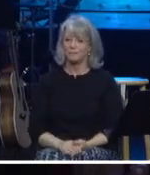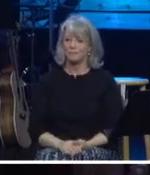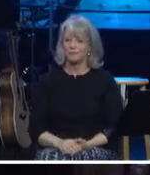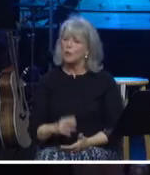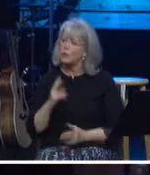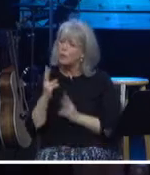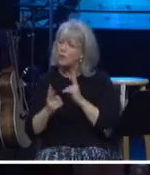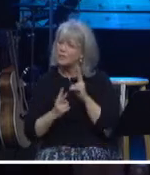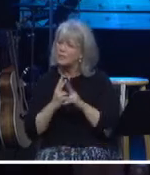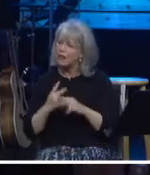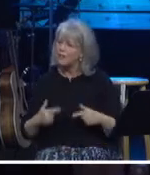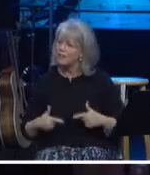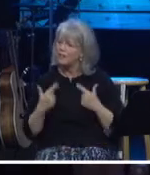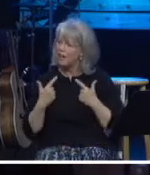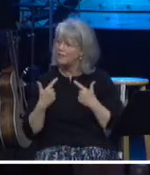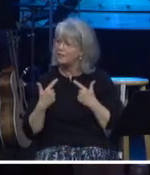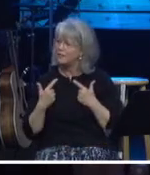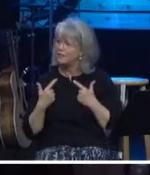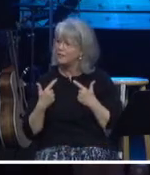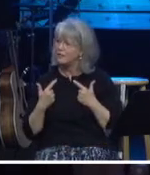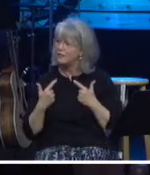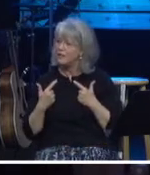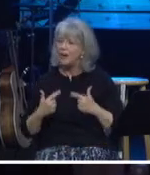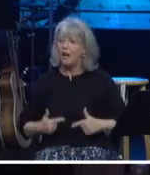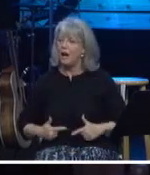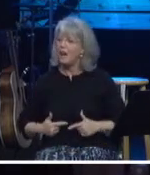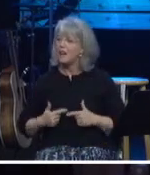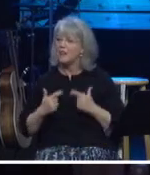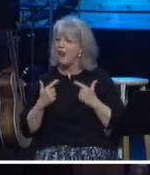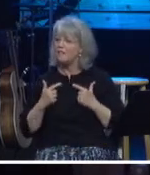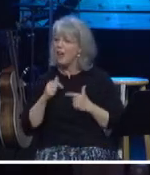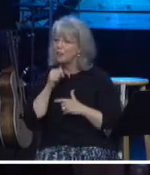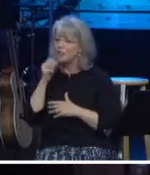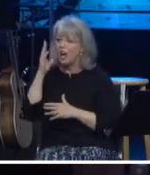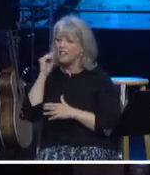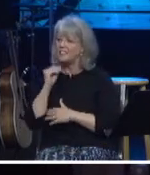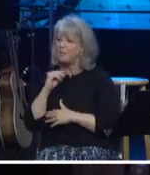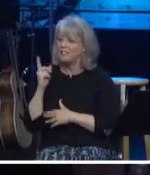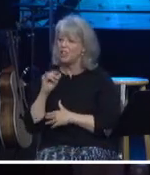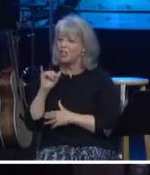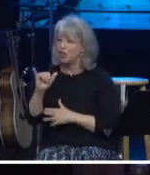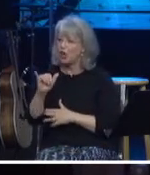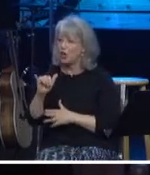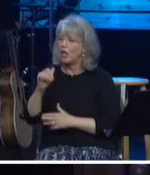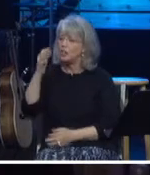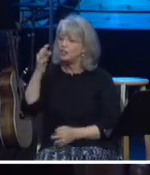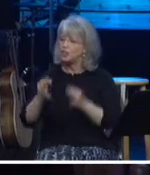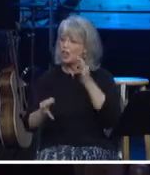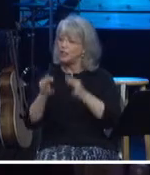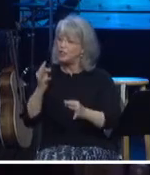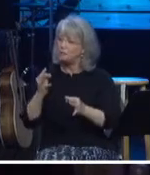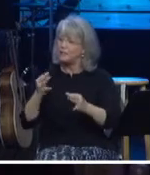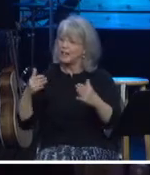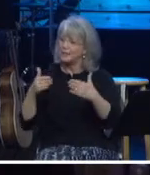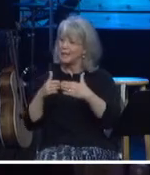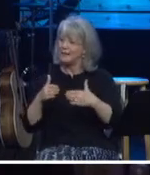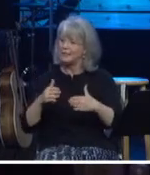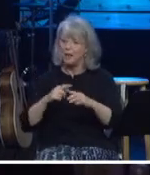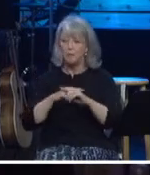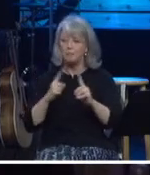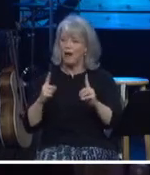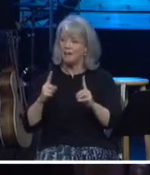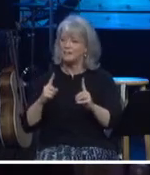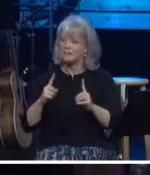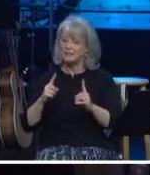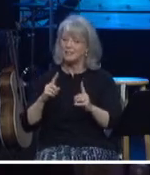life? The life that does not come into judgment, eternal judgment, but instead is passed out of death